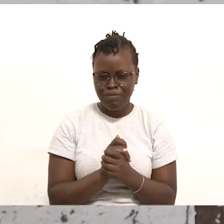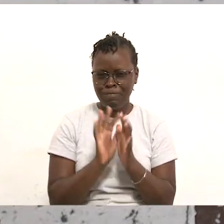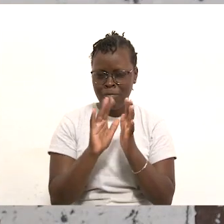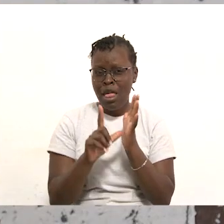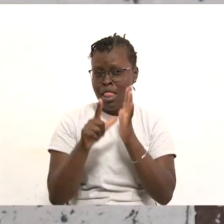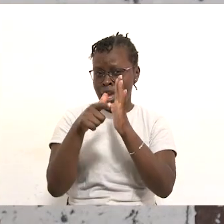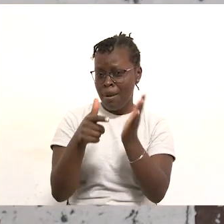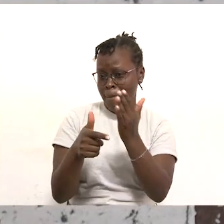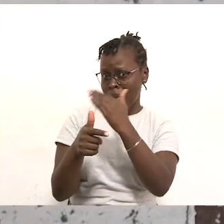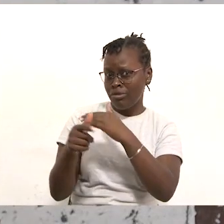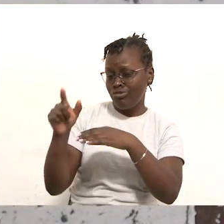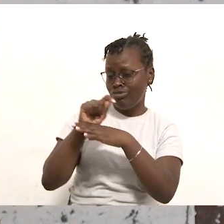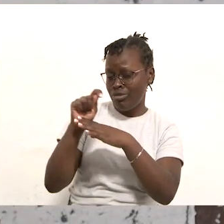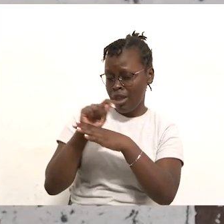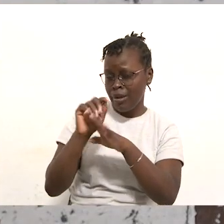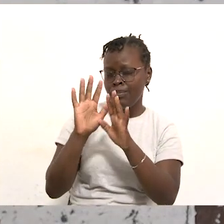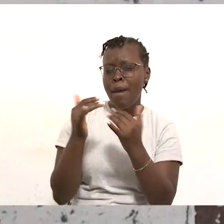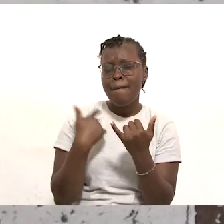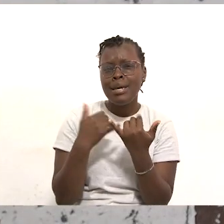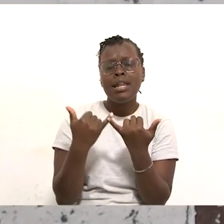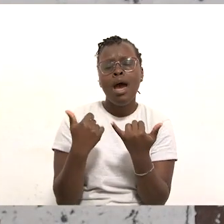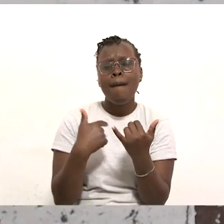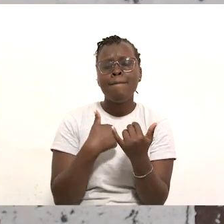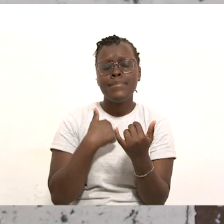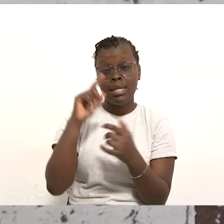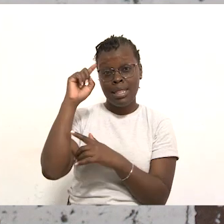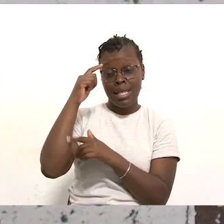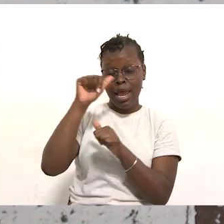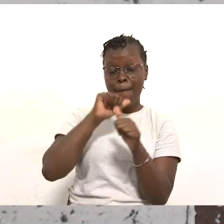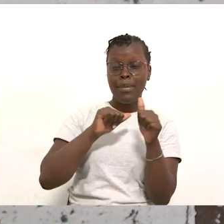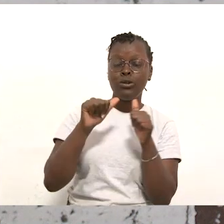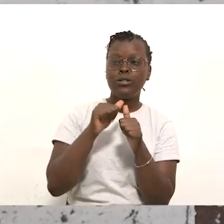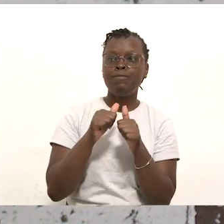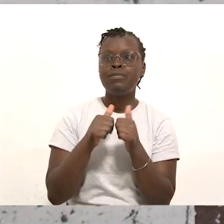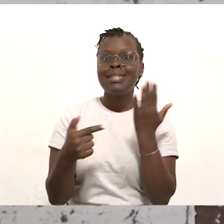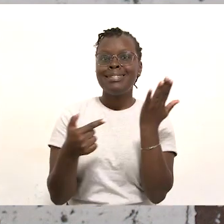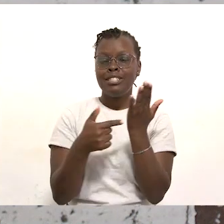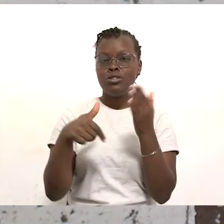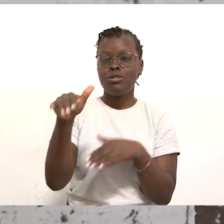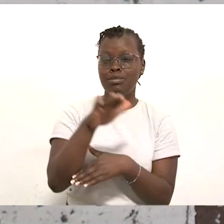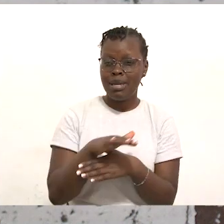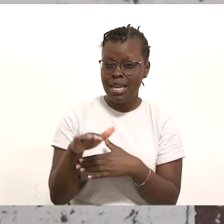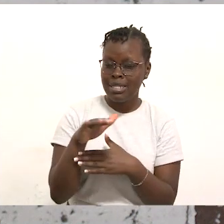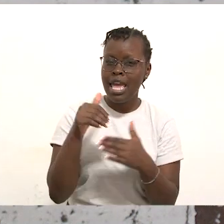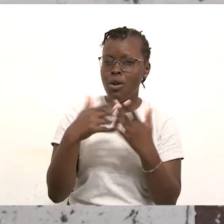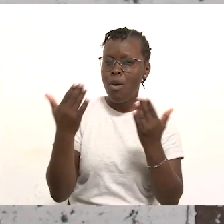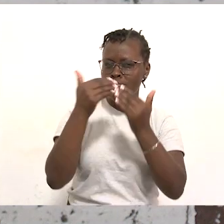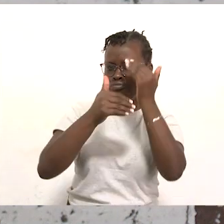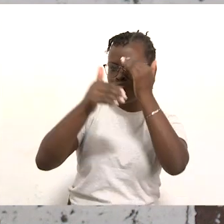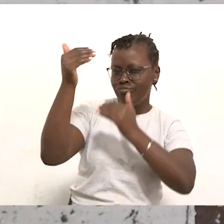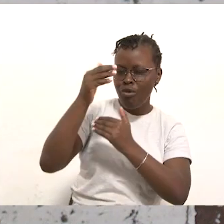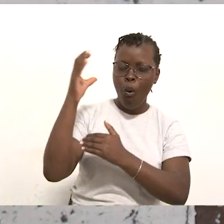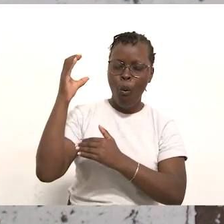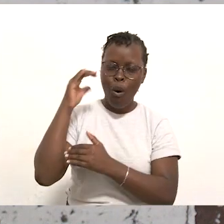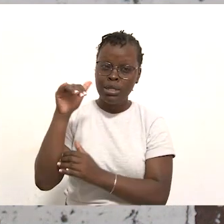bit more about teacher training in just a moment. But I want to continue to think about the digital space in our tertiary education as well, because the